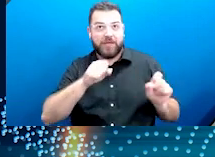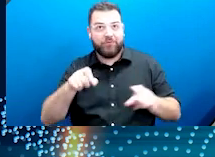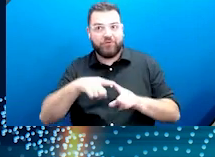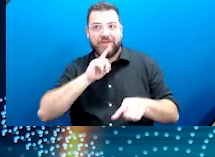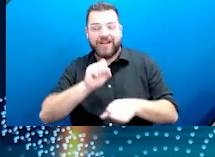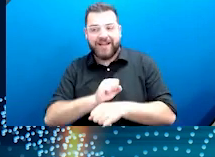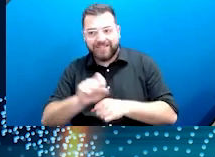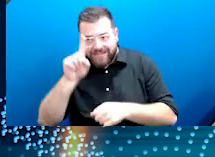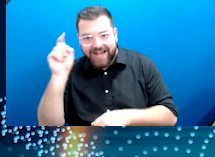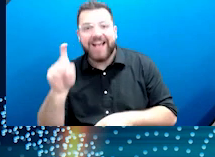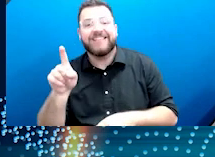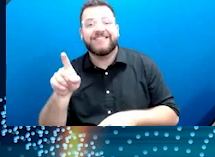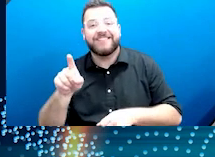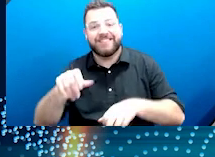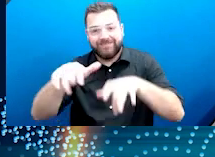question.